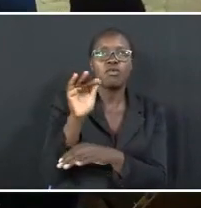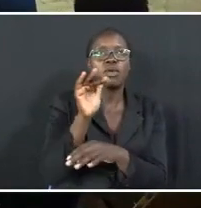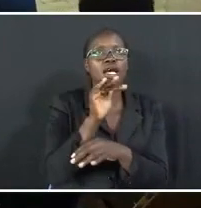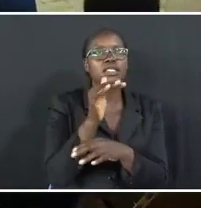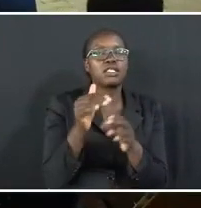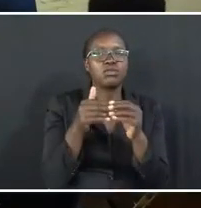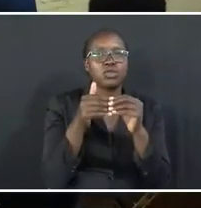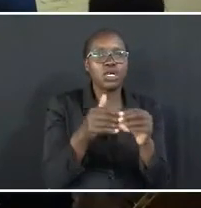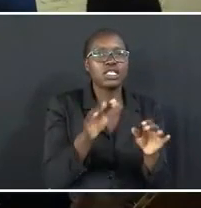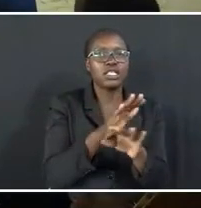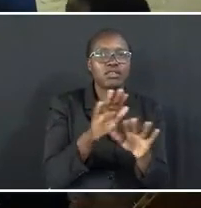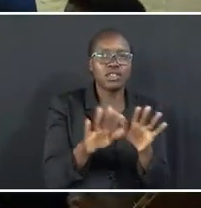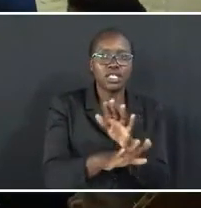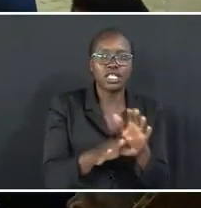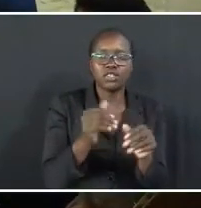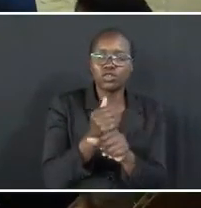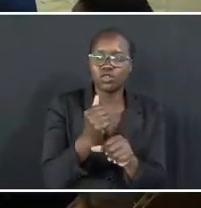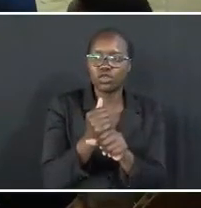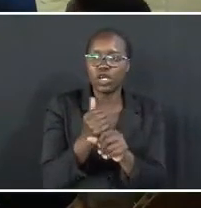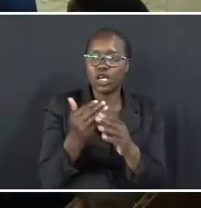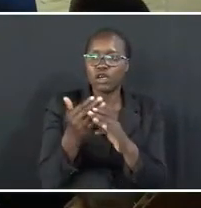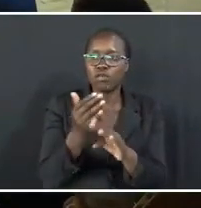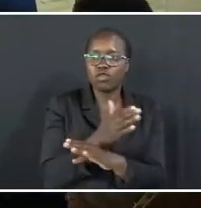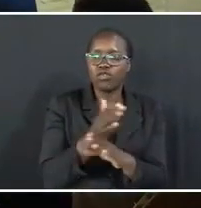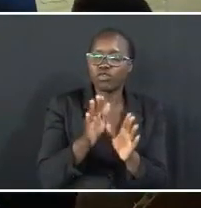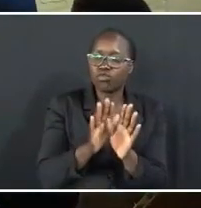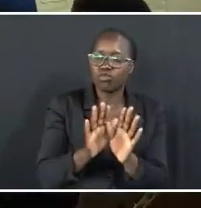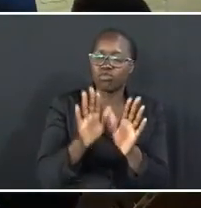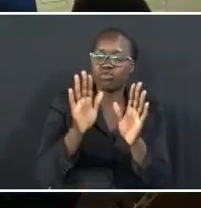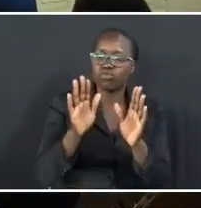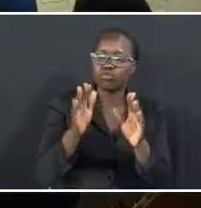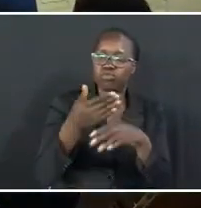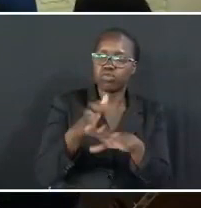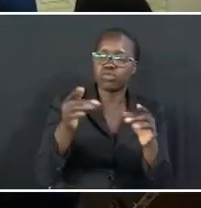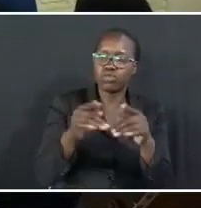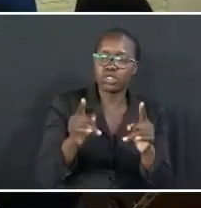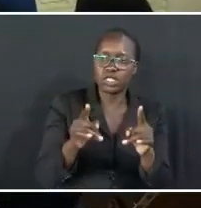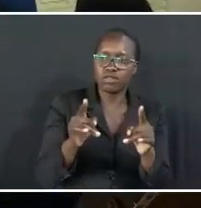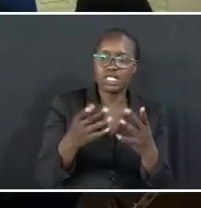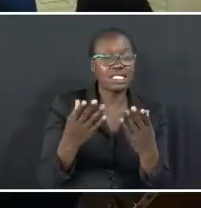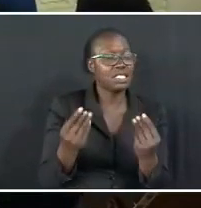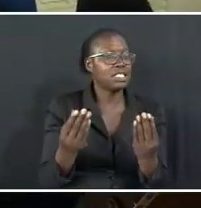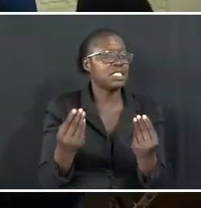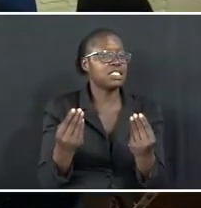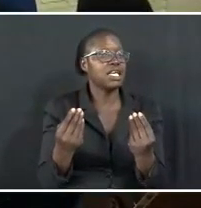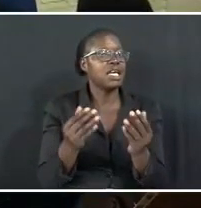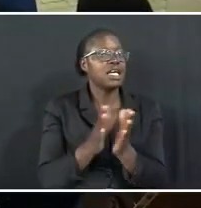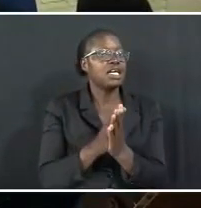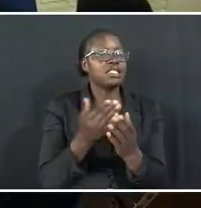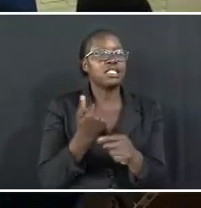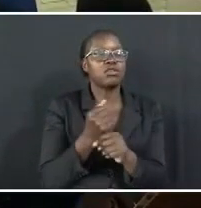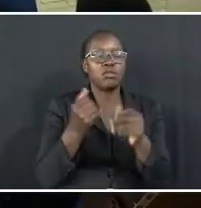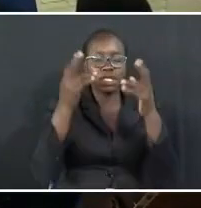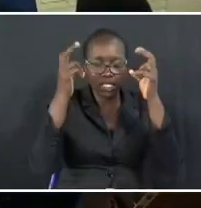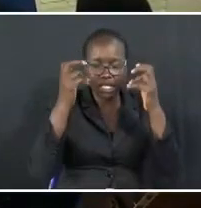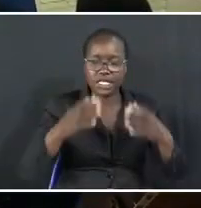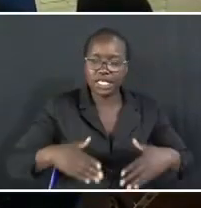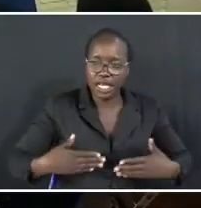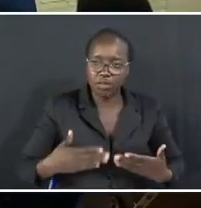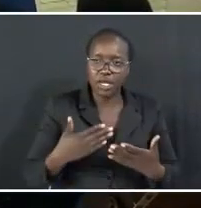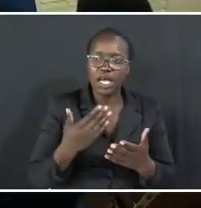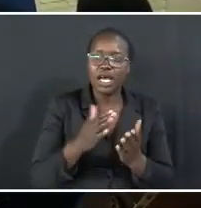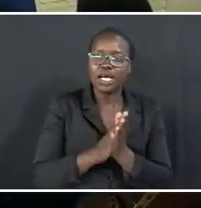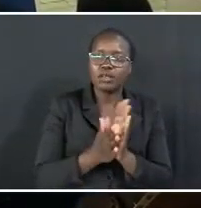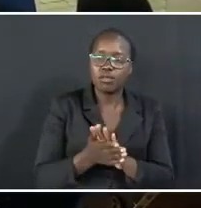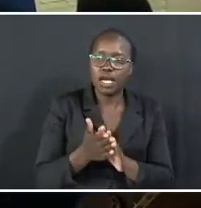to guide you in everything that you do before you lose yourself, because losing yourself is very easy, and that will make Satan happy, and it will